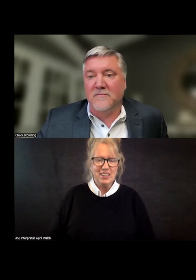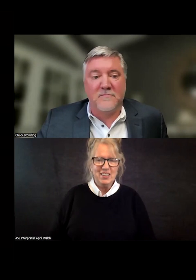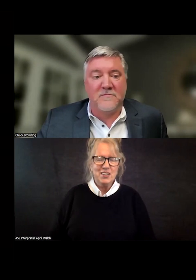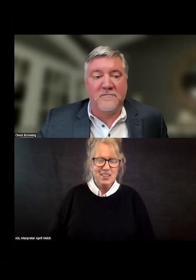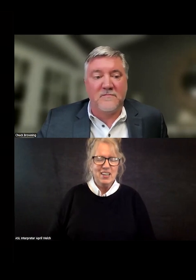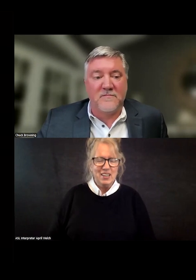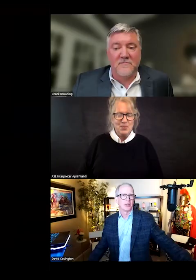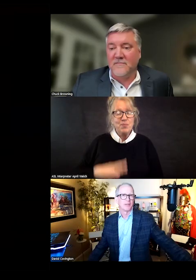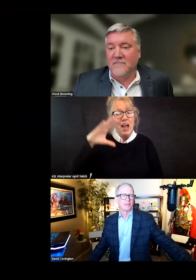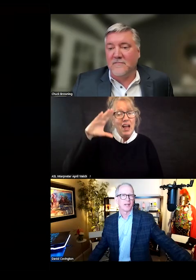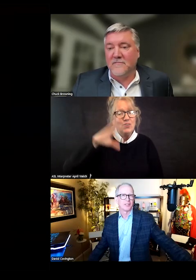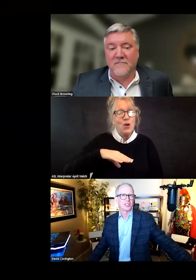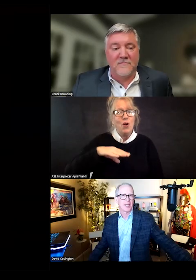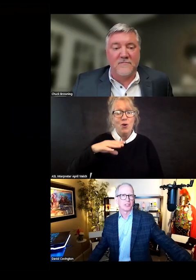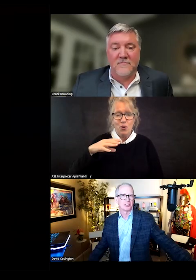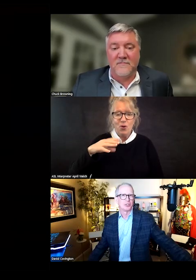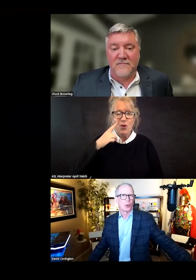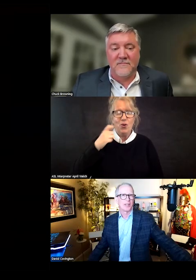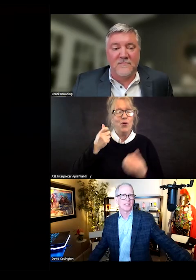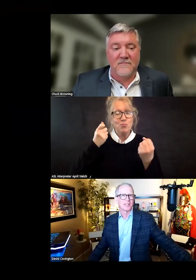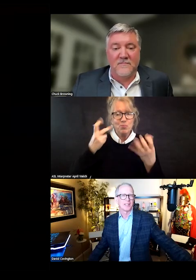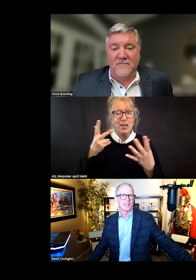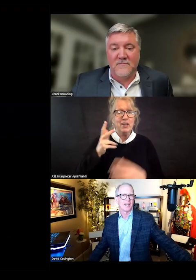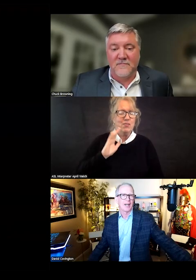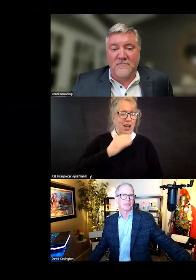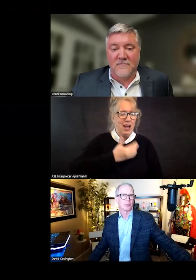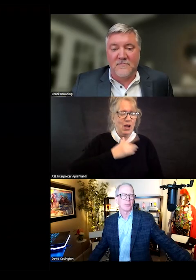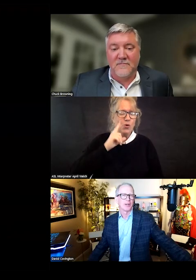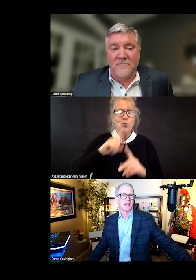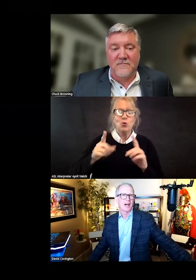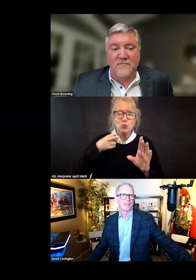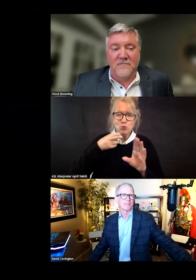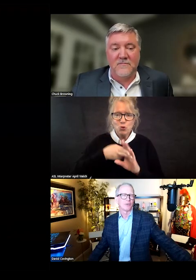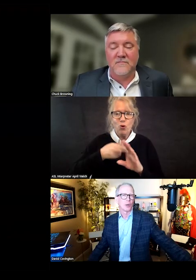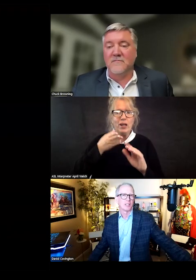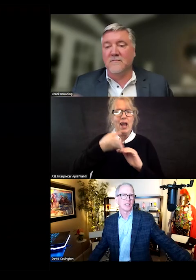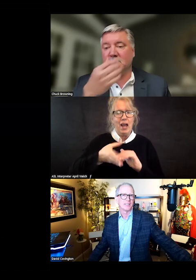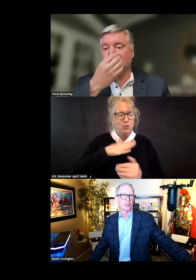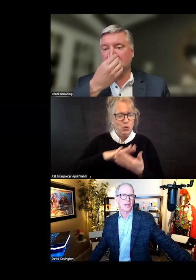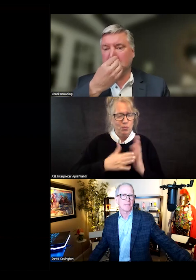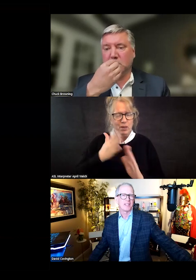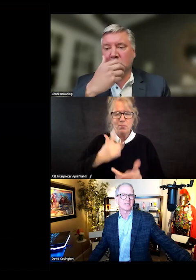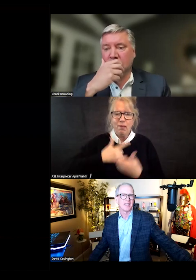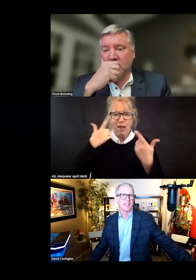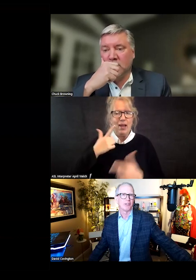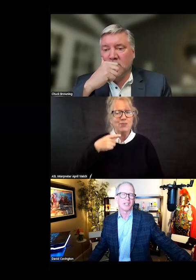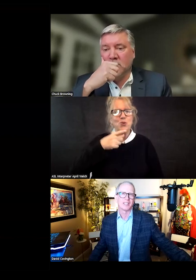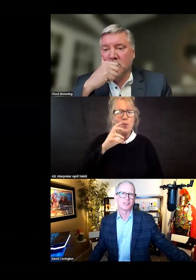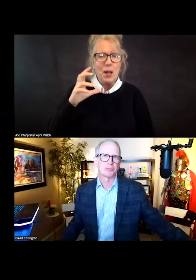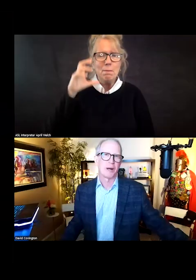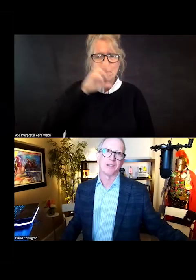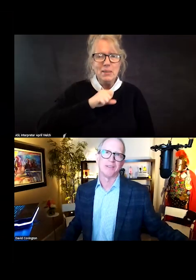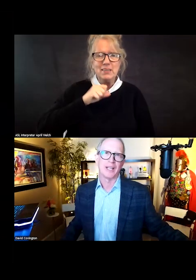know a large number of our jammers joined after we went live formally, so they missed the